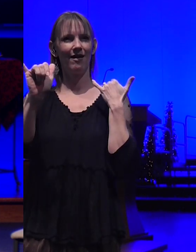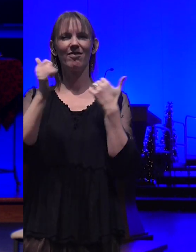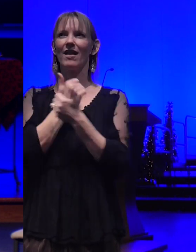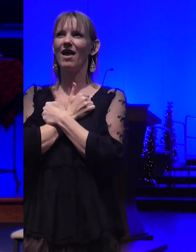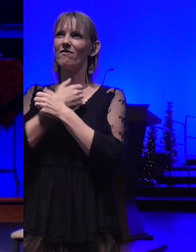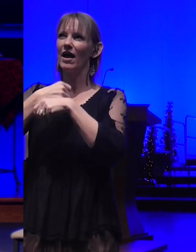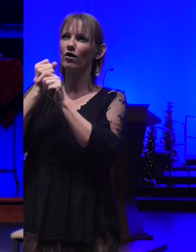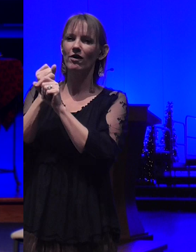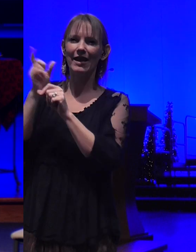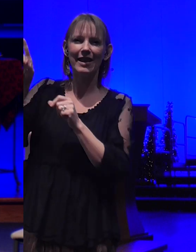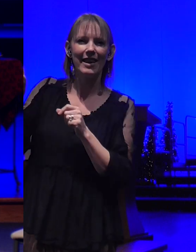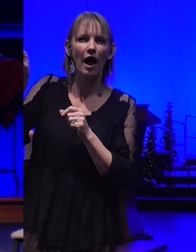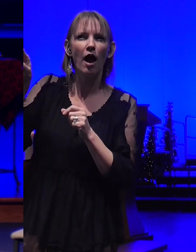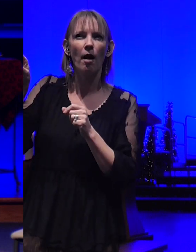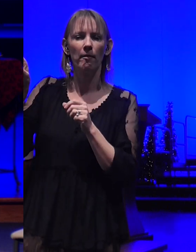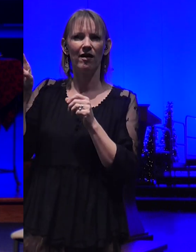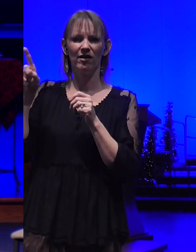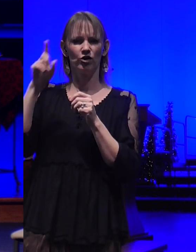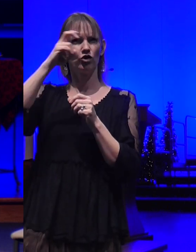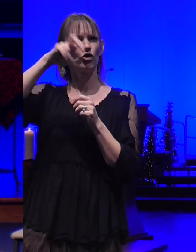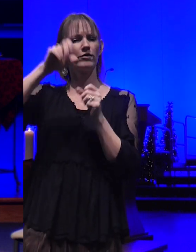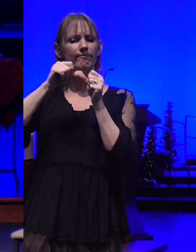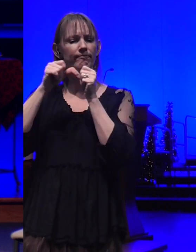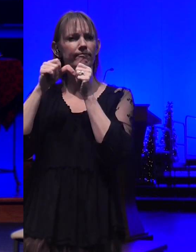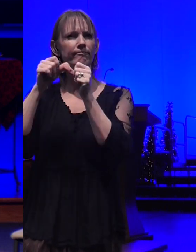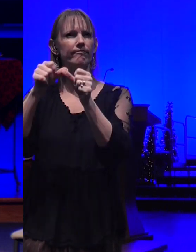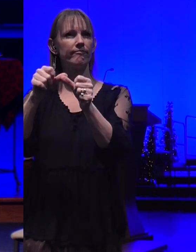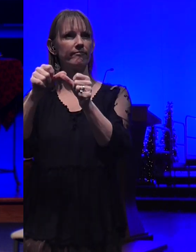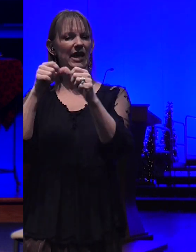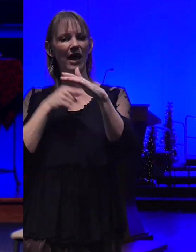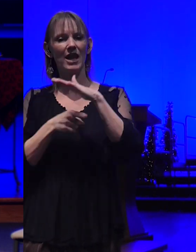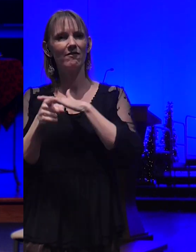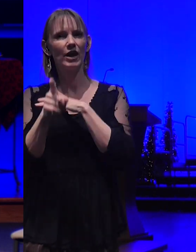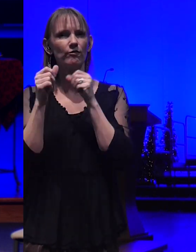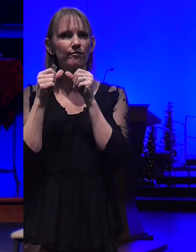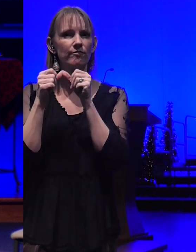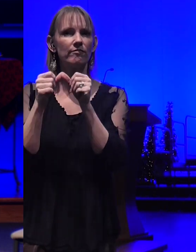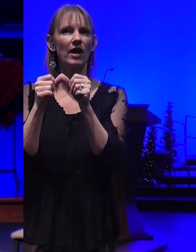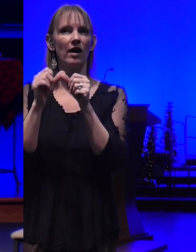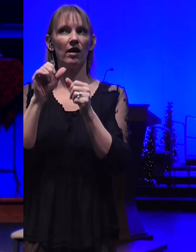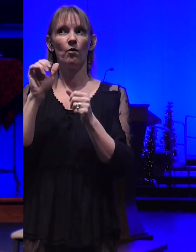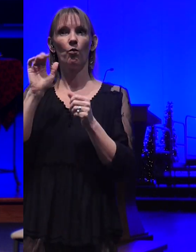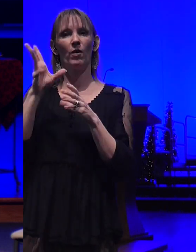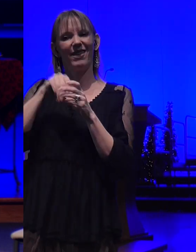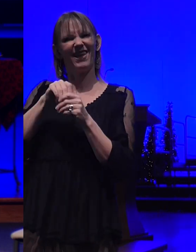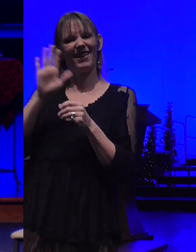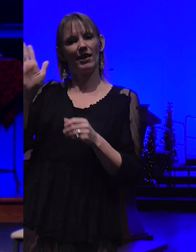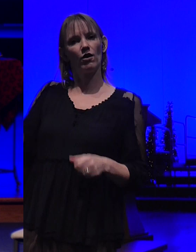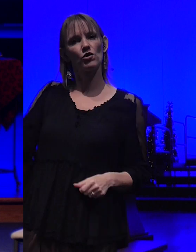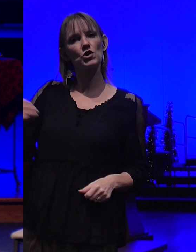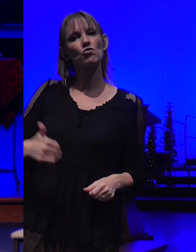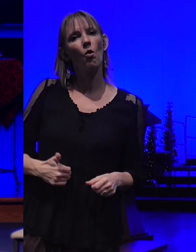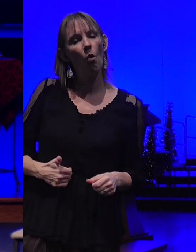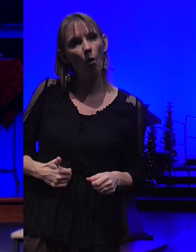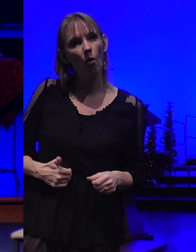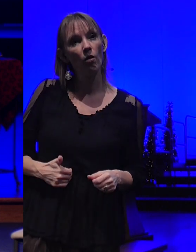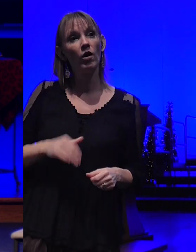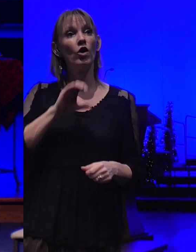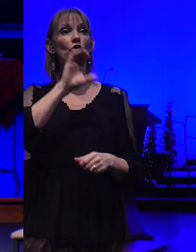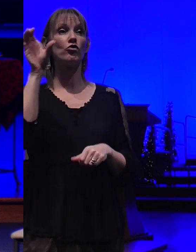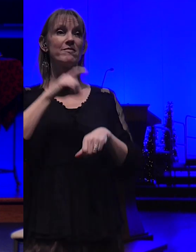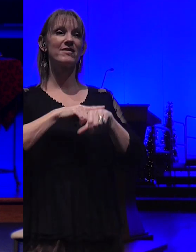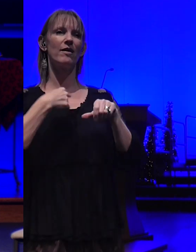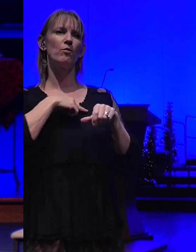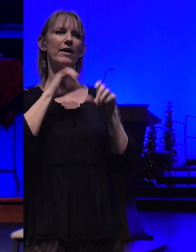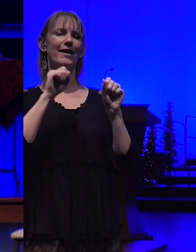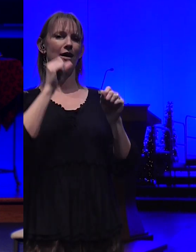them continues its journey, its adventure in that soul. And at Christmas, we can remember